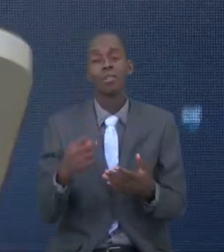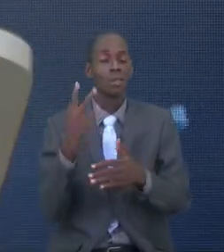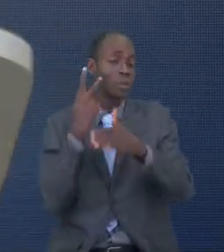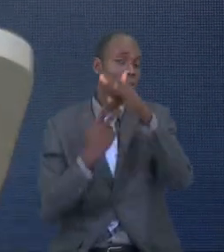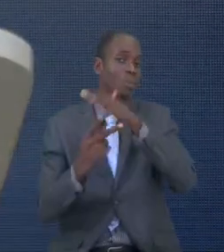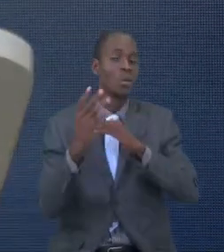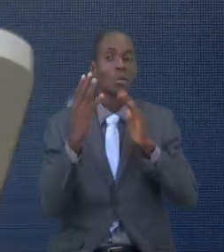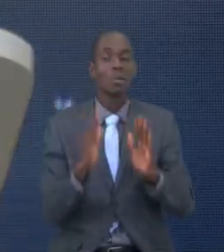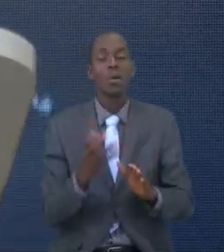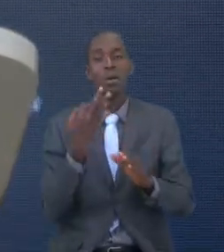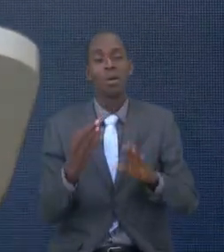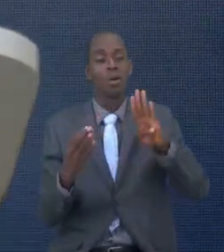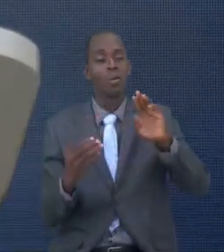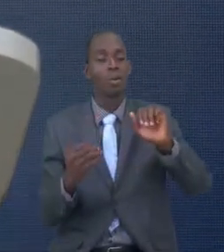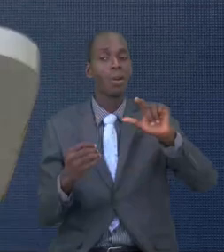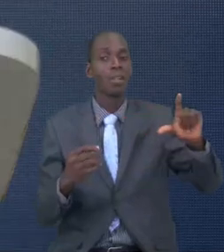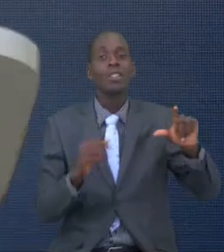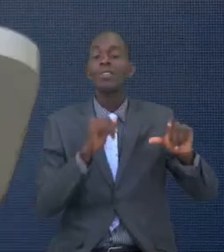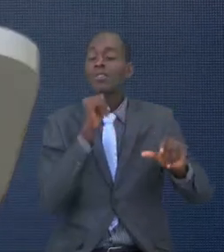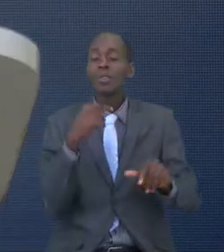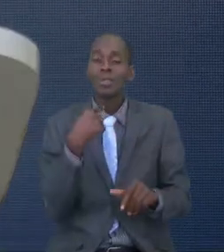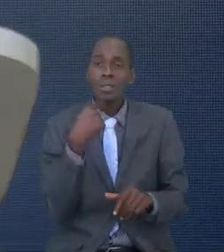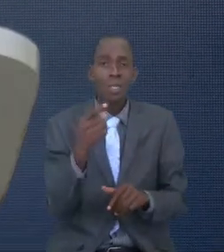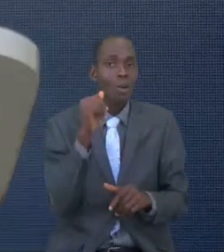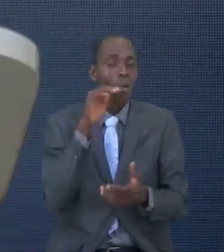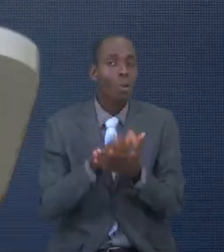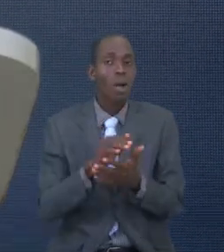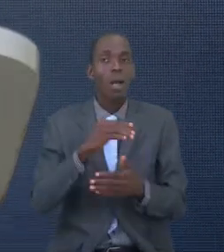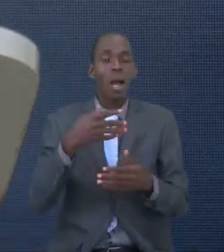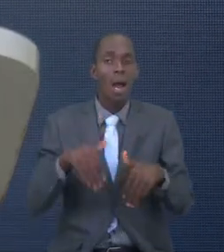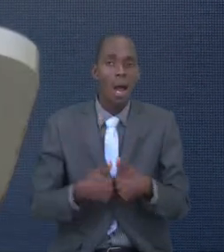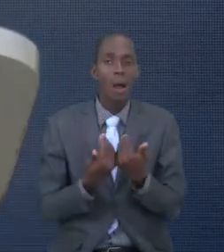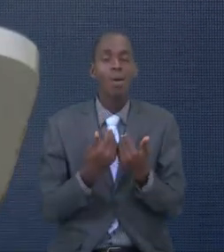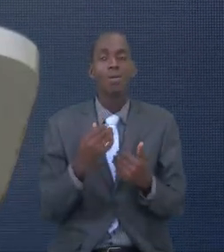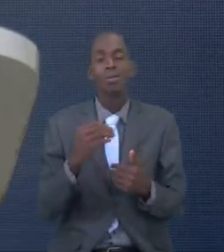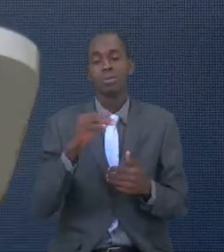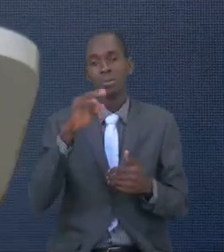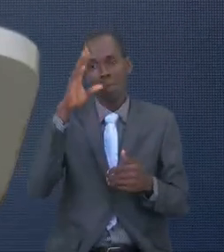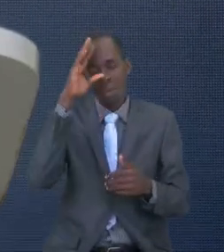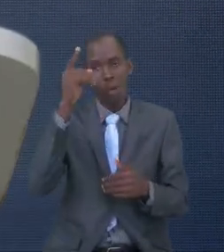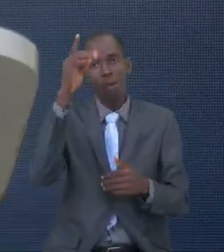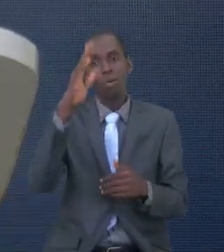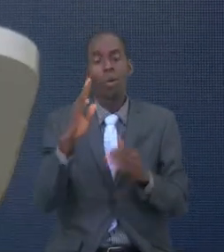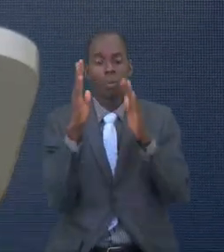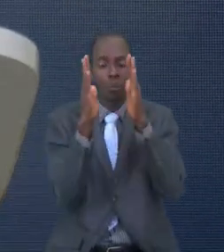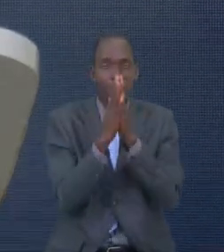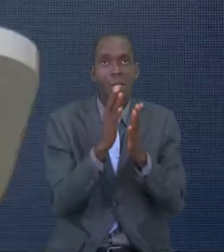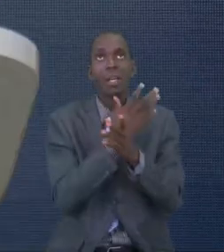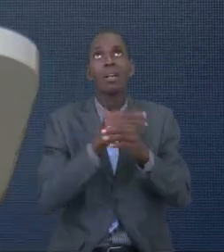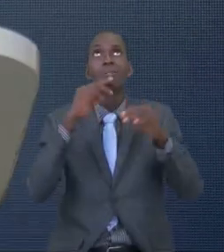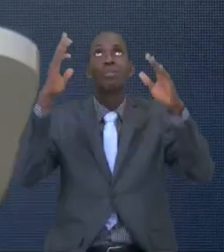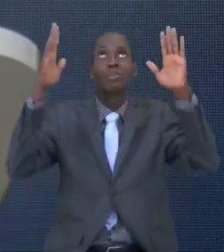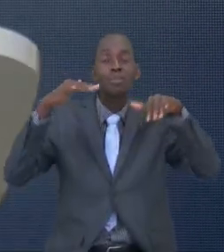her of the way he prayed, and the rain and the revival and the